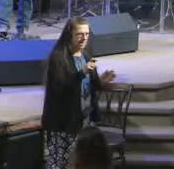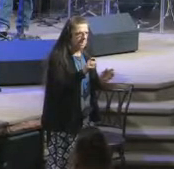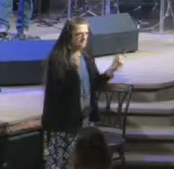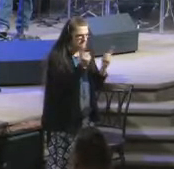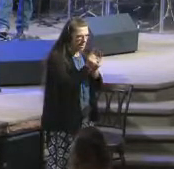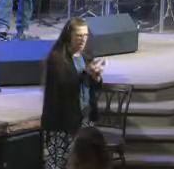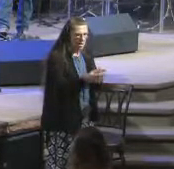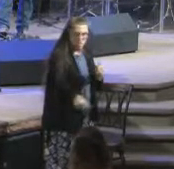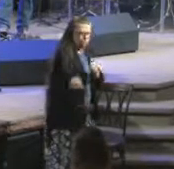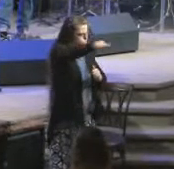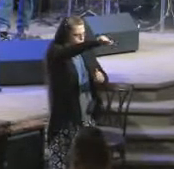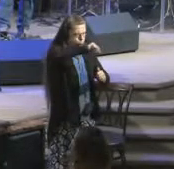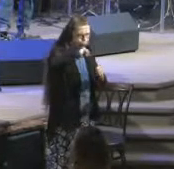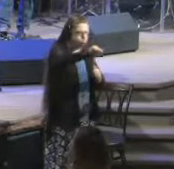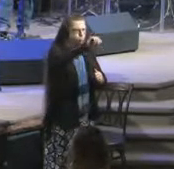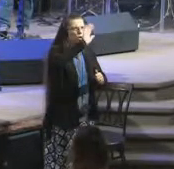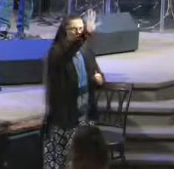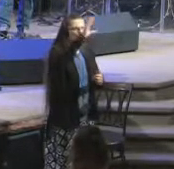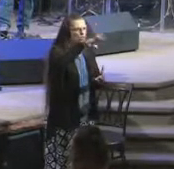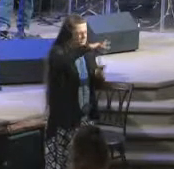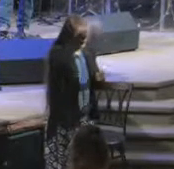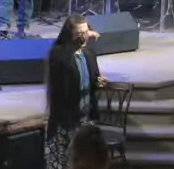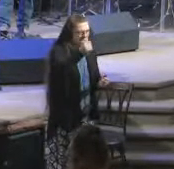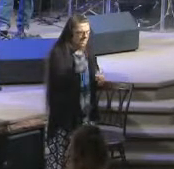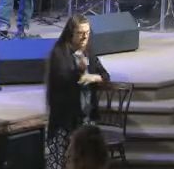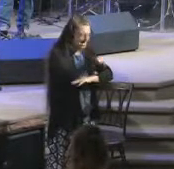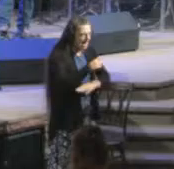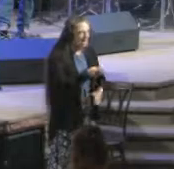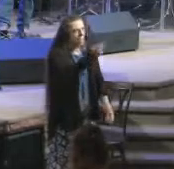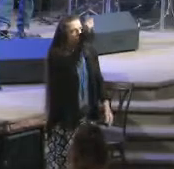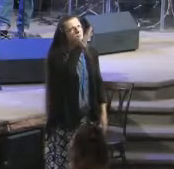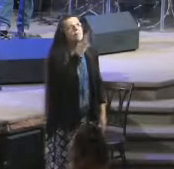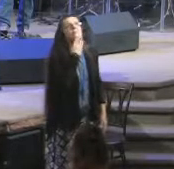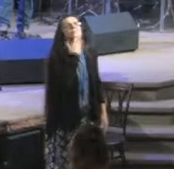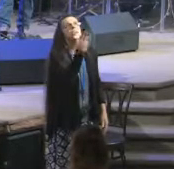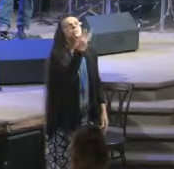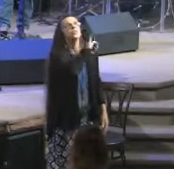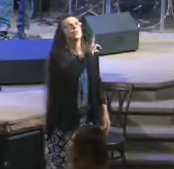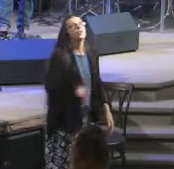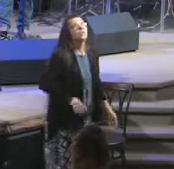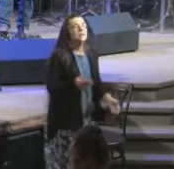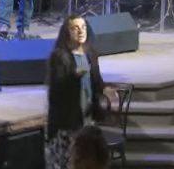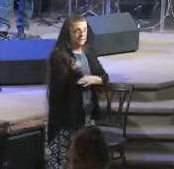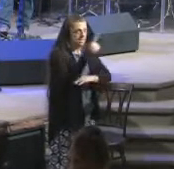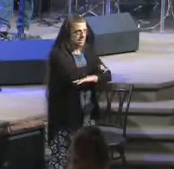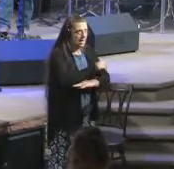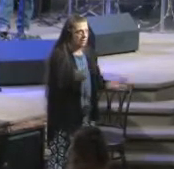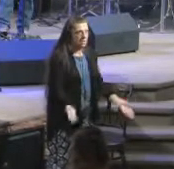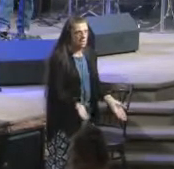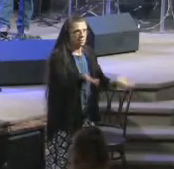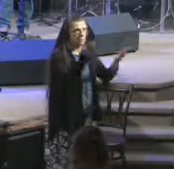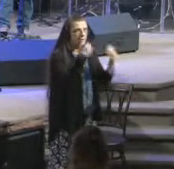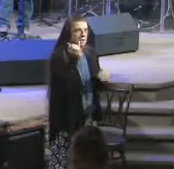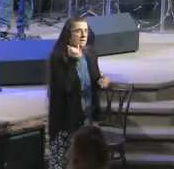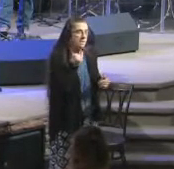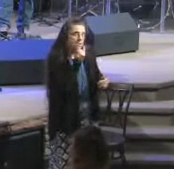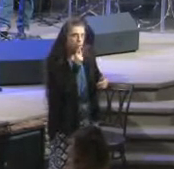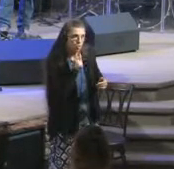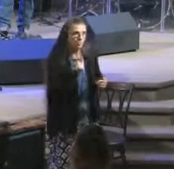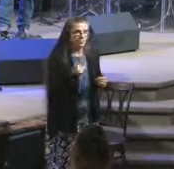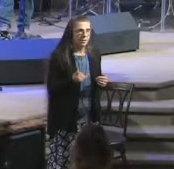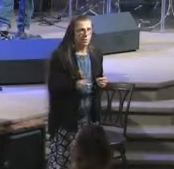Lord. Pour out upon them your spirit today, God. Thank you so much, Lord. Lord, today we lift up to the nation of Israel,